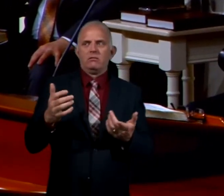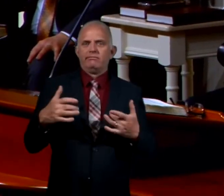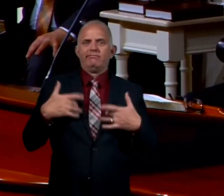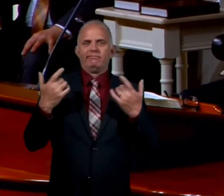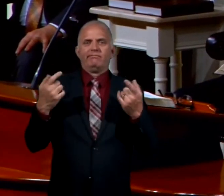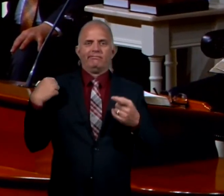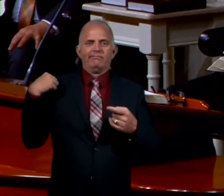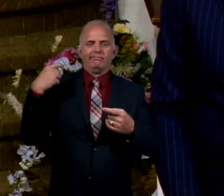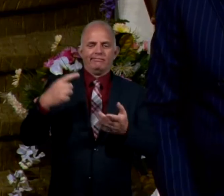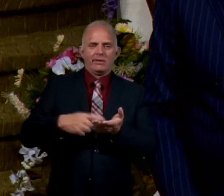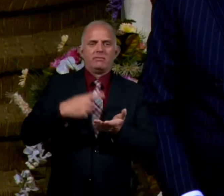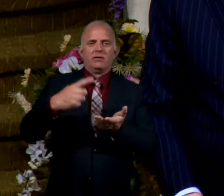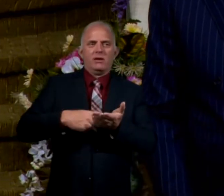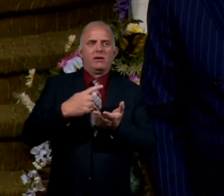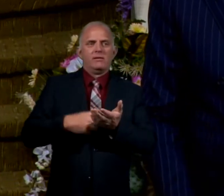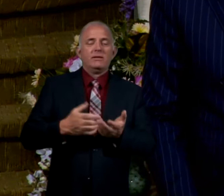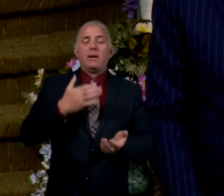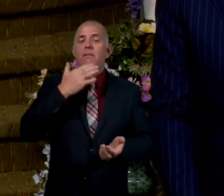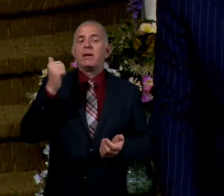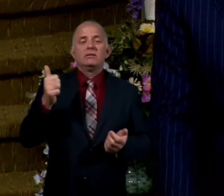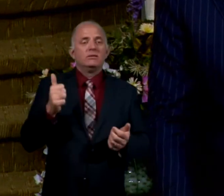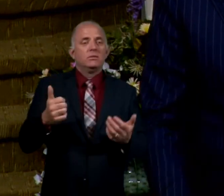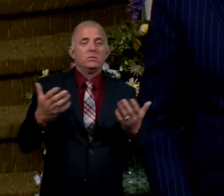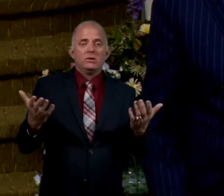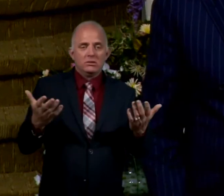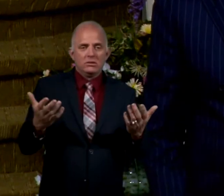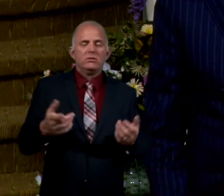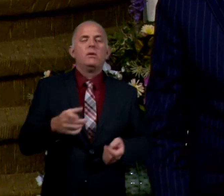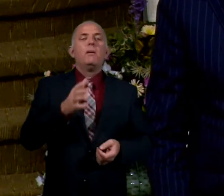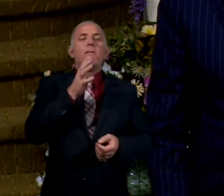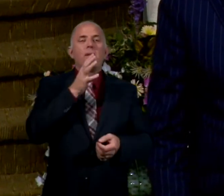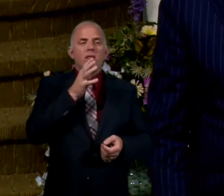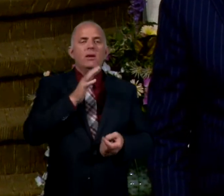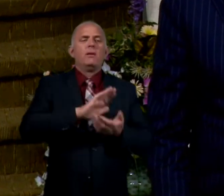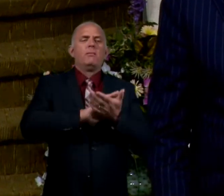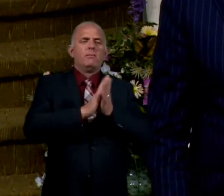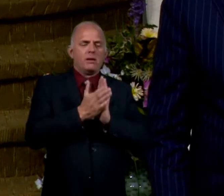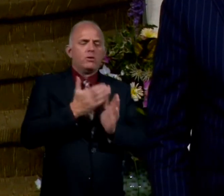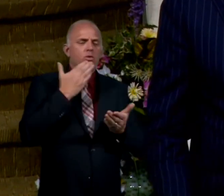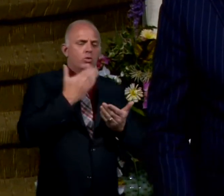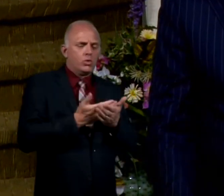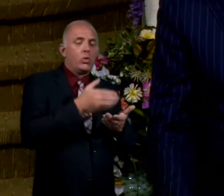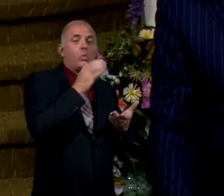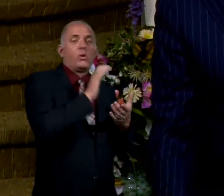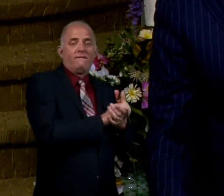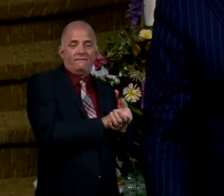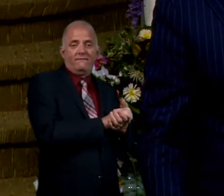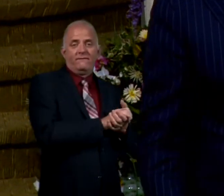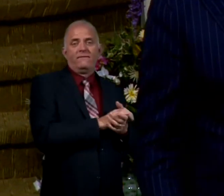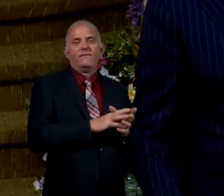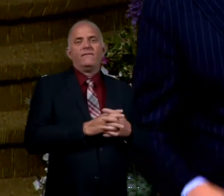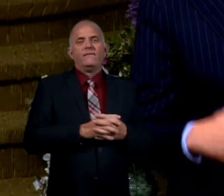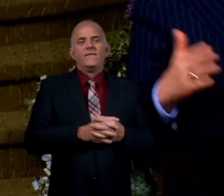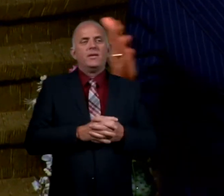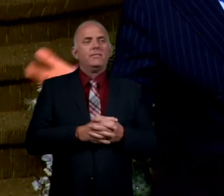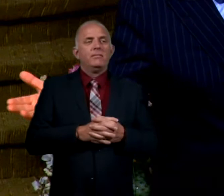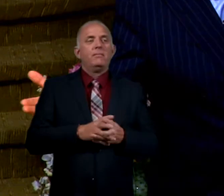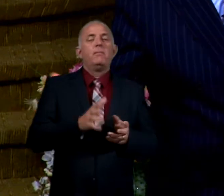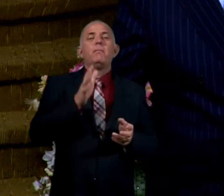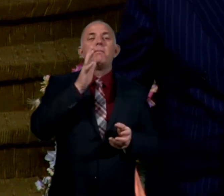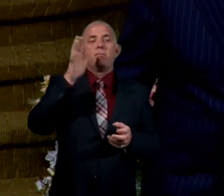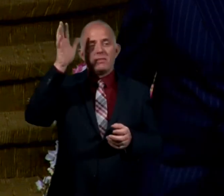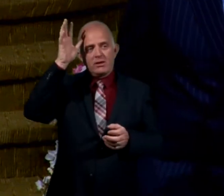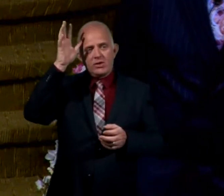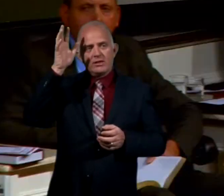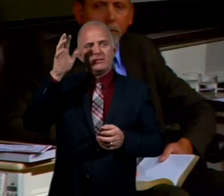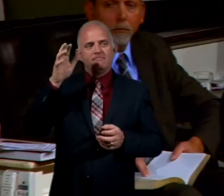one of the best things you can do as a mother is to be a good wife. I say to parents, they'll say, I said it by a little couple.